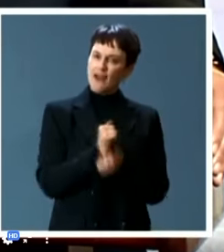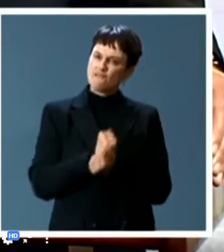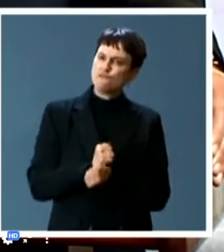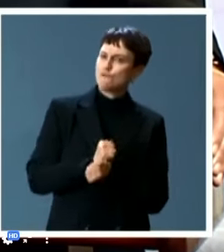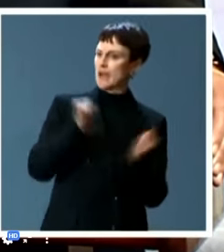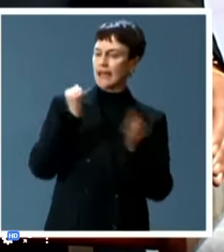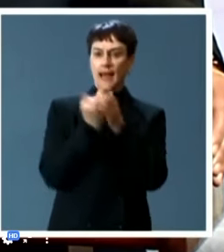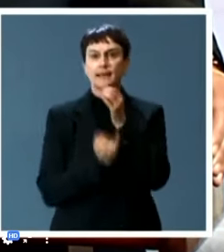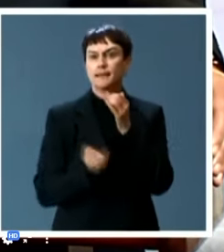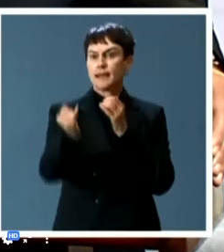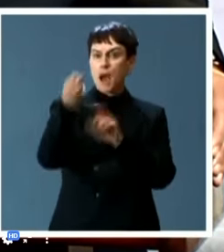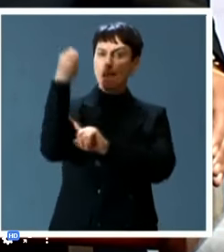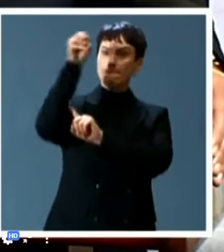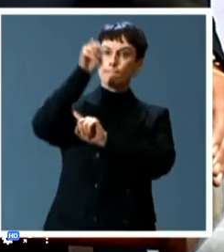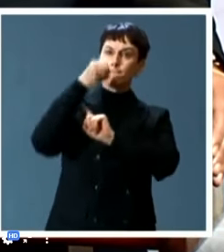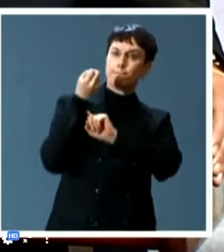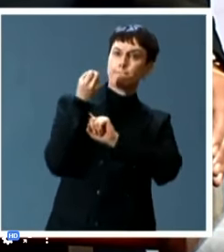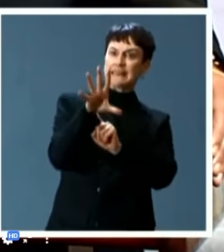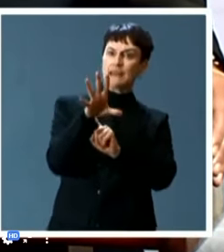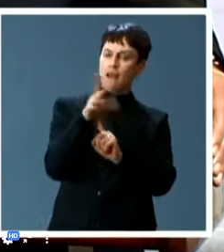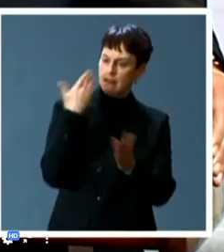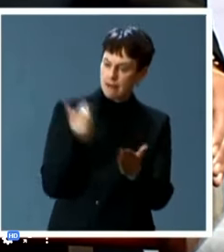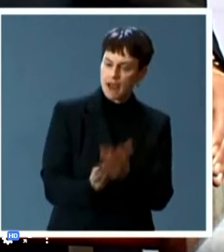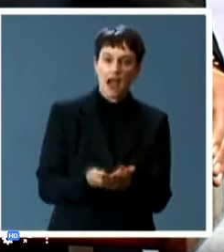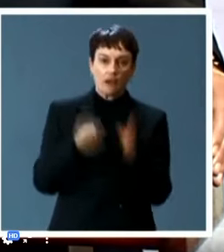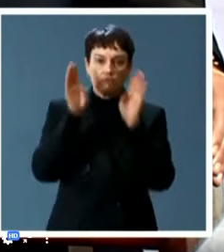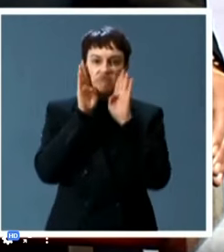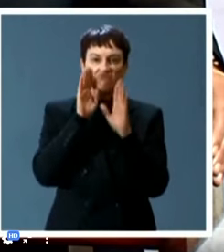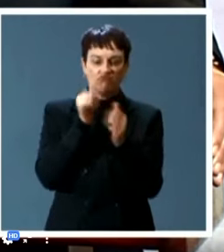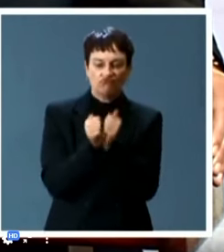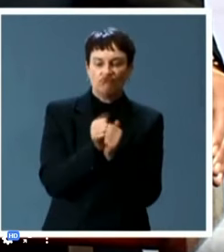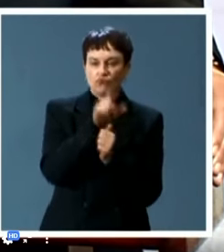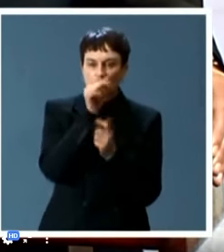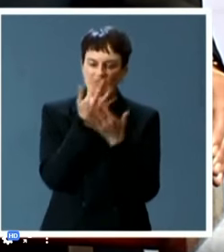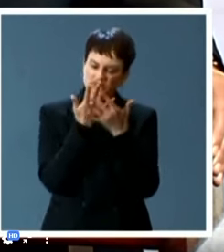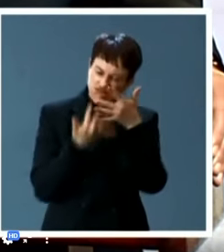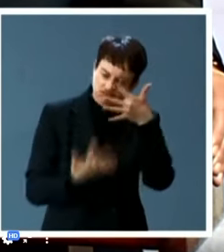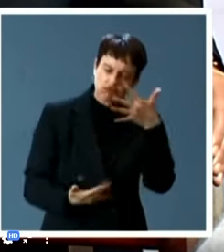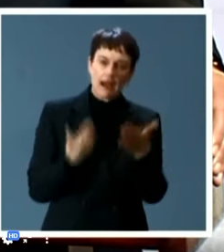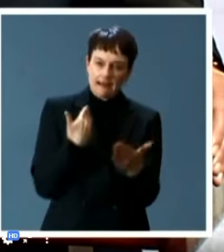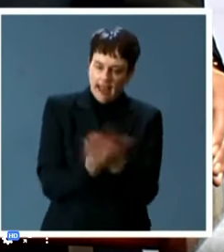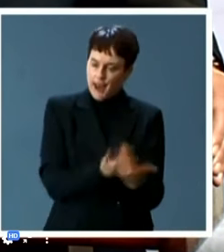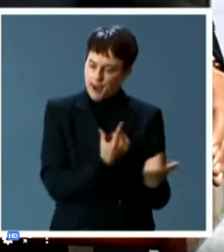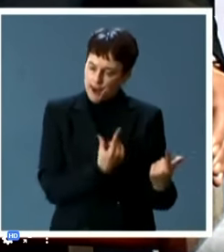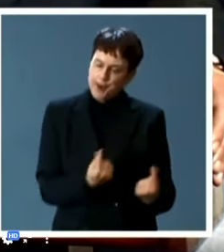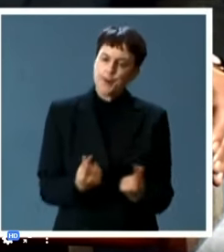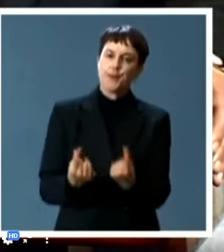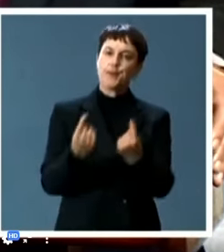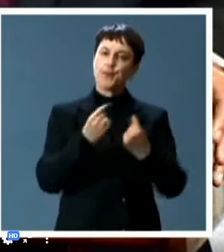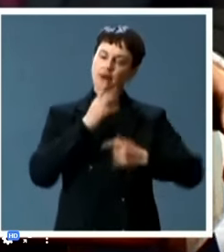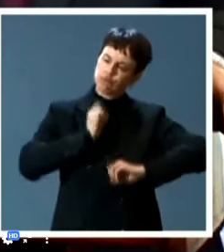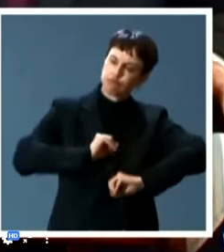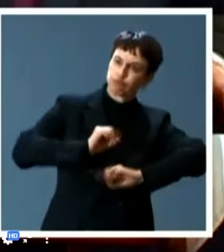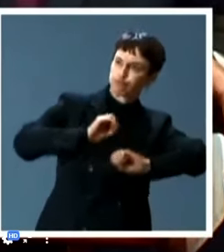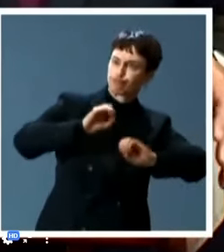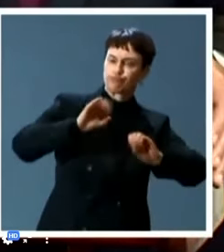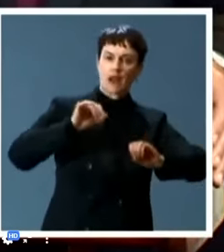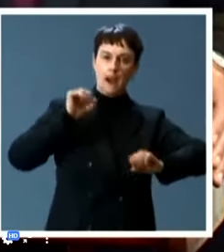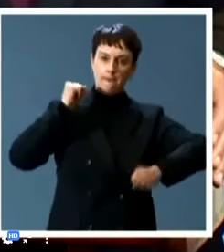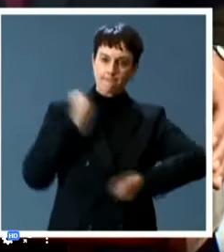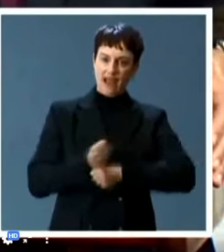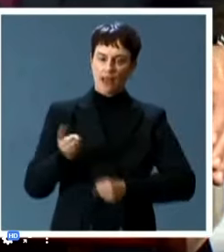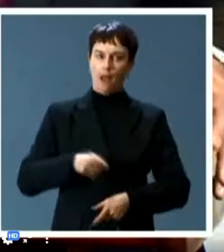media and responsible social media platforms that encourage healthy debate. Dear friends, let's face the